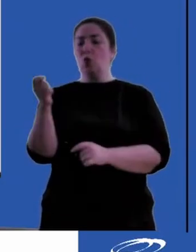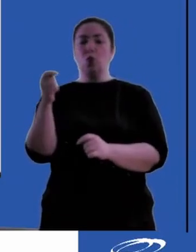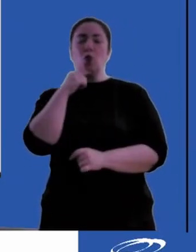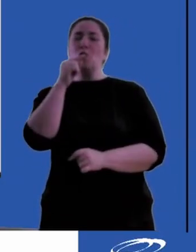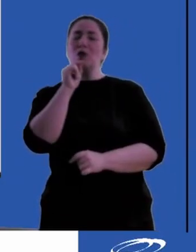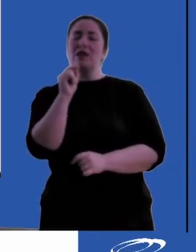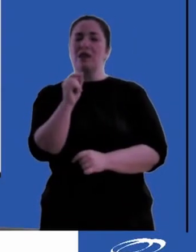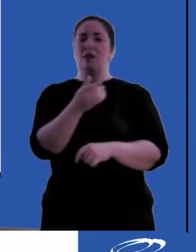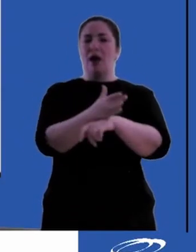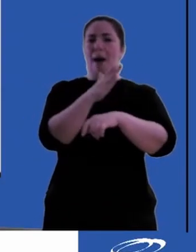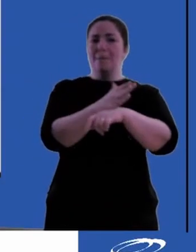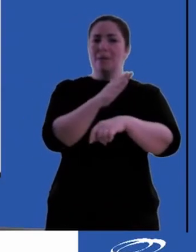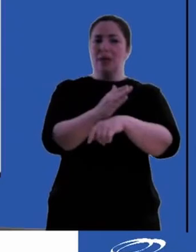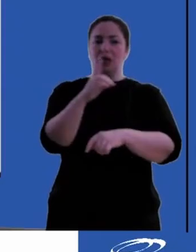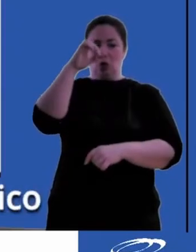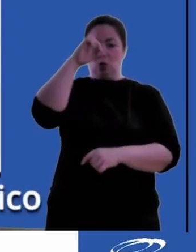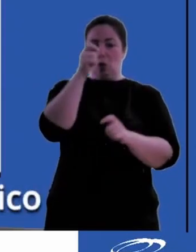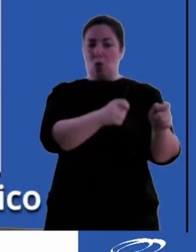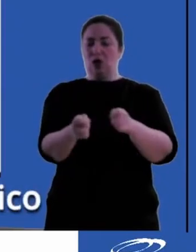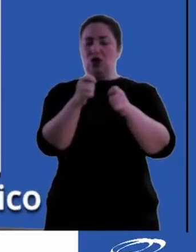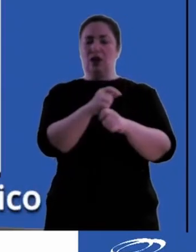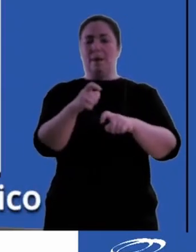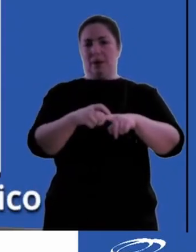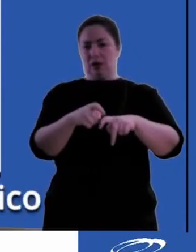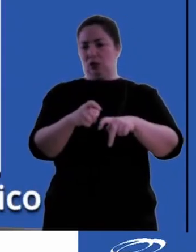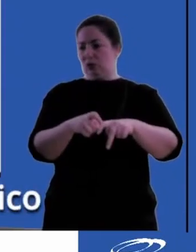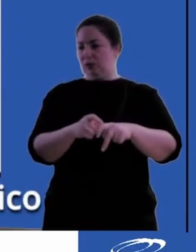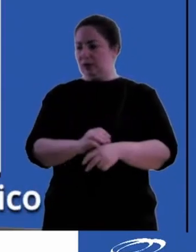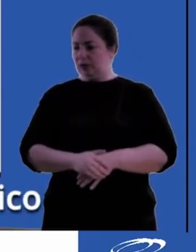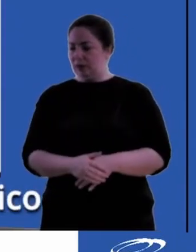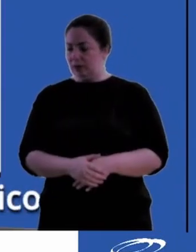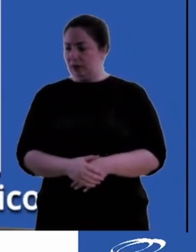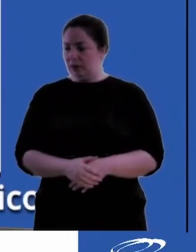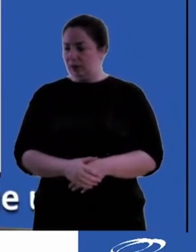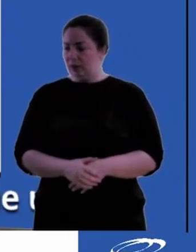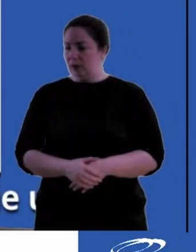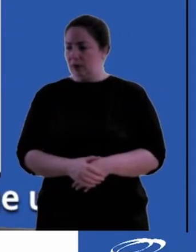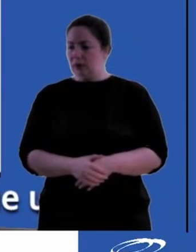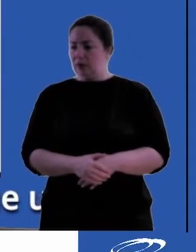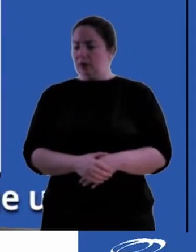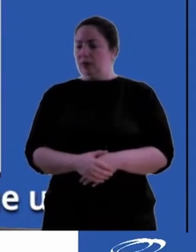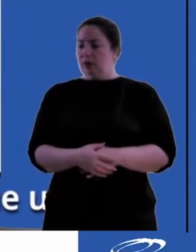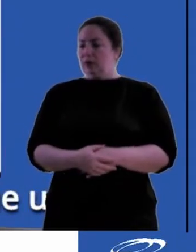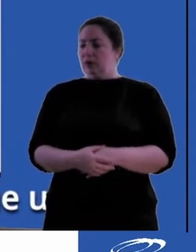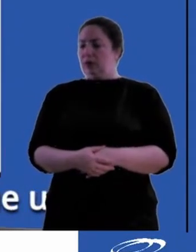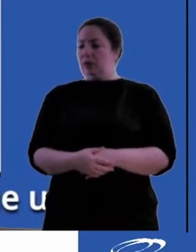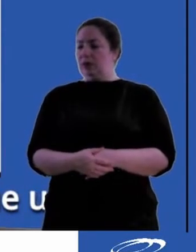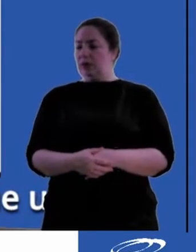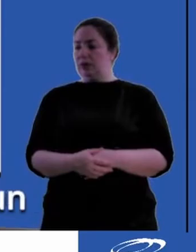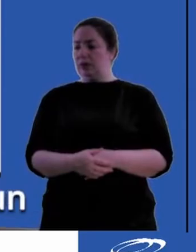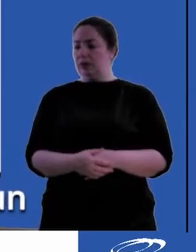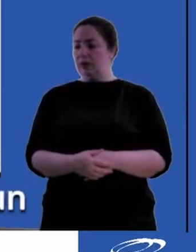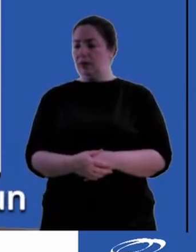if you really need to go generically after any bacteria, using the 16S ribosomal RNA gene can be the way to go.